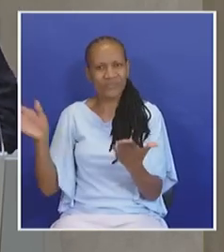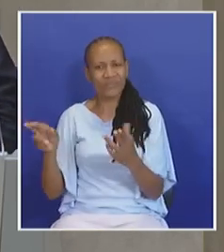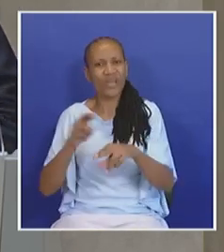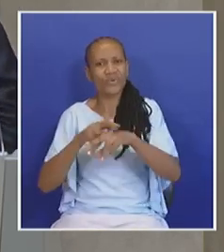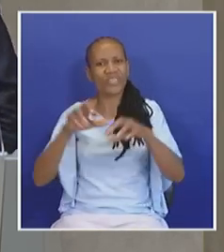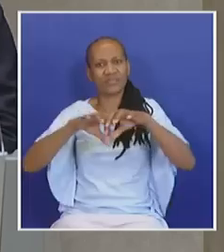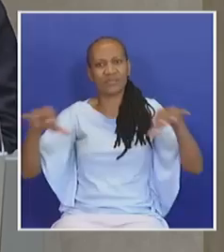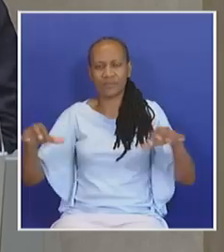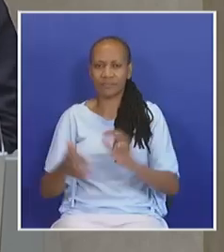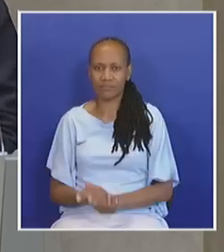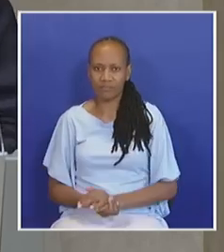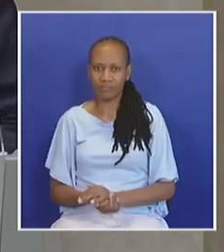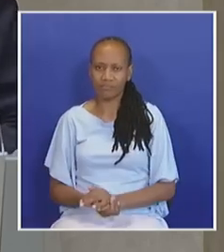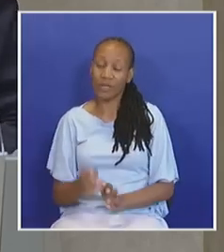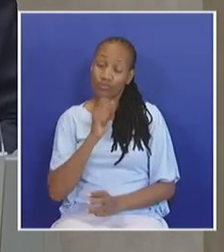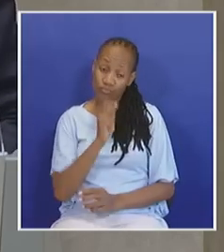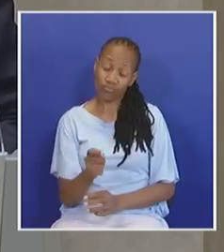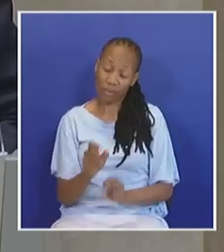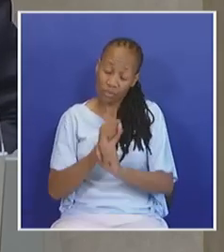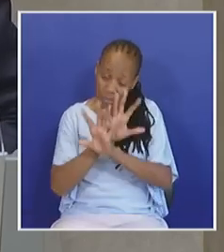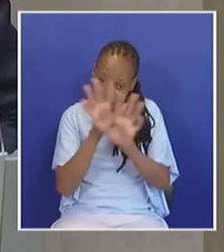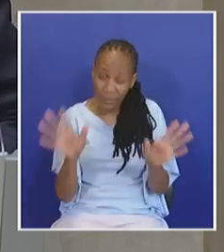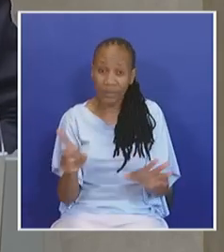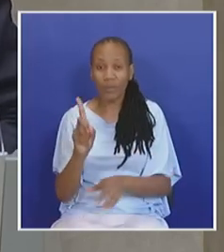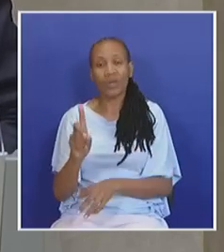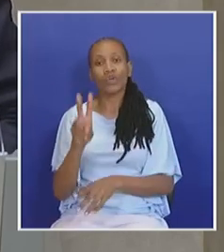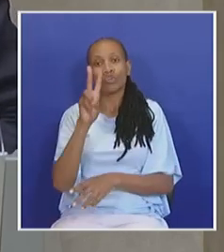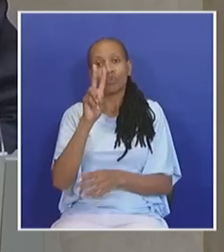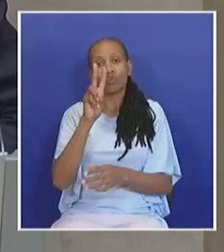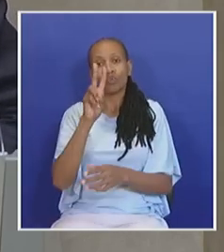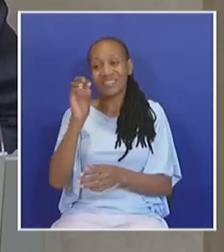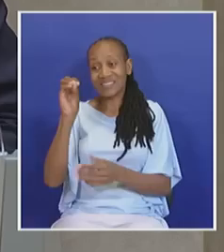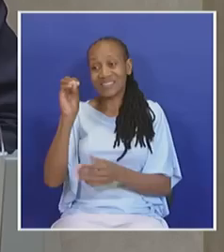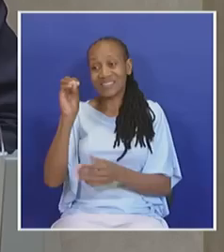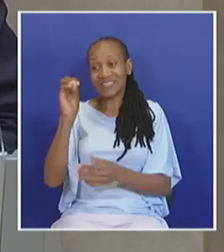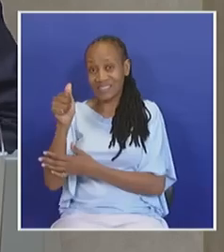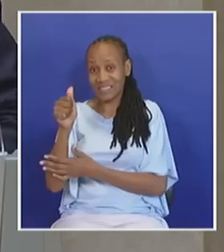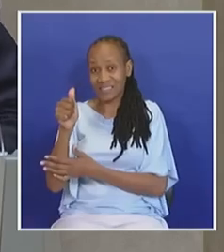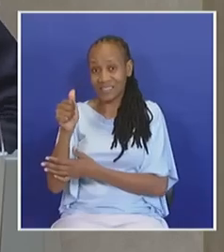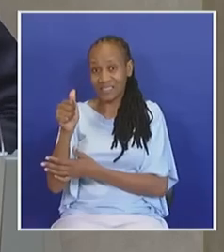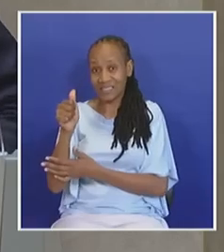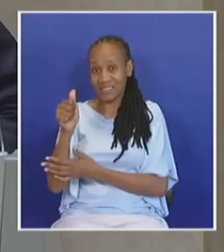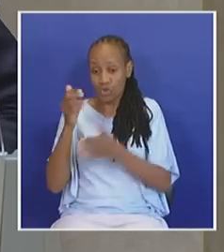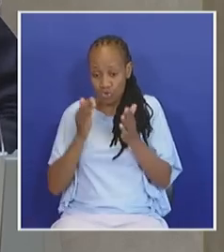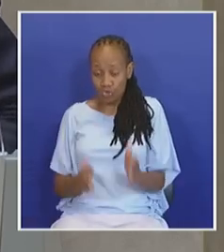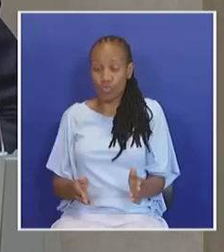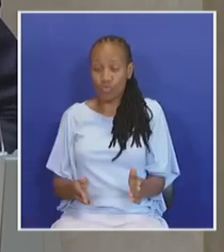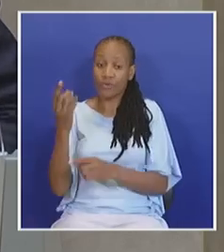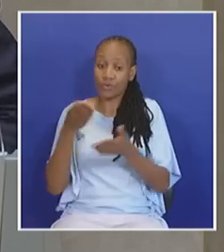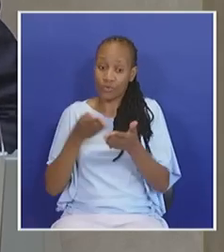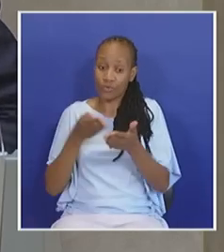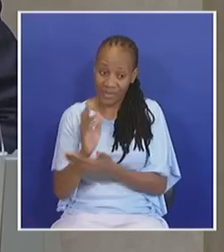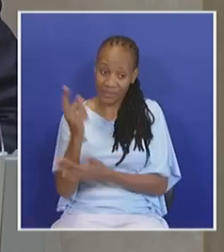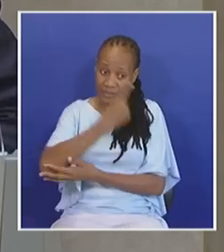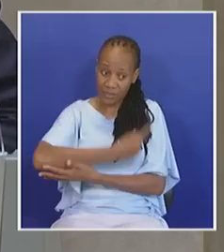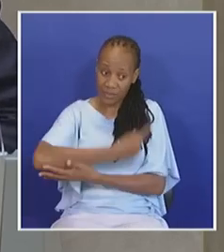quite appropriately so, the 2016 Human Rights Month and Human Rights Day celebrations